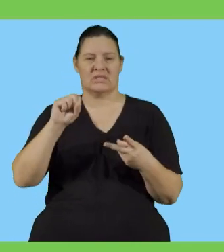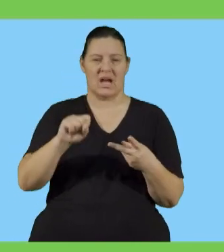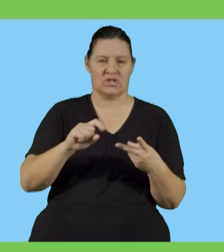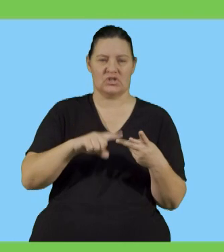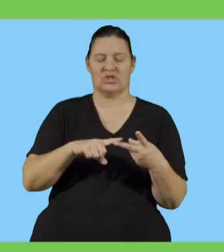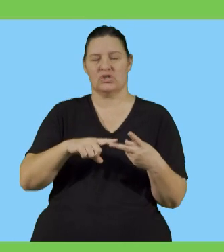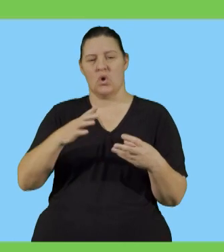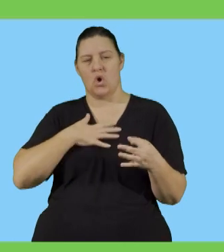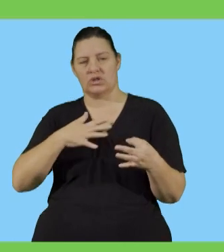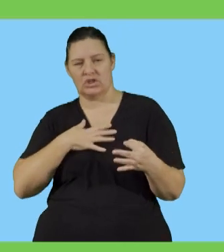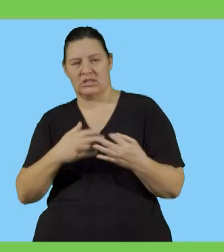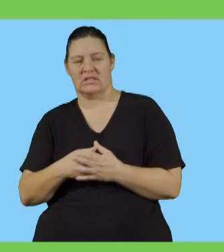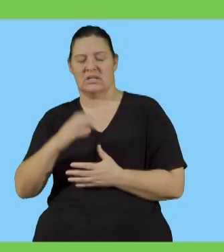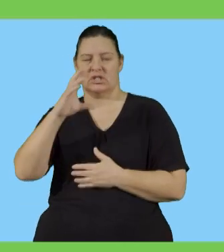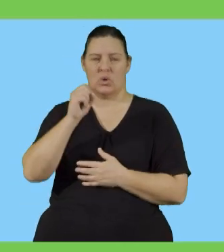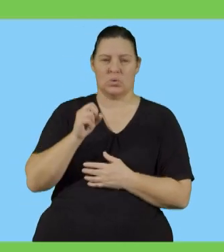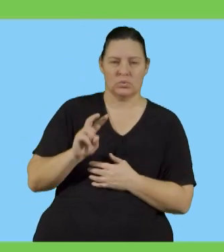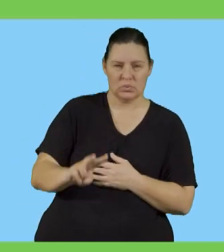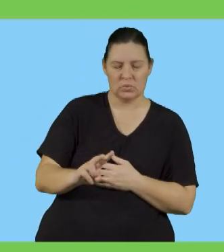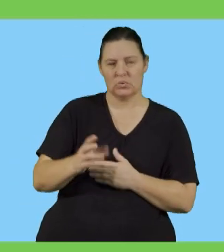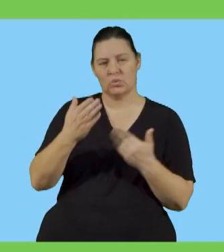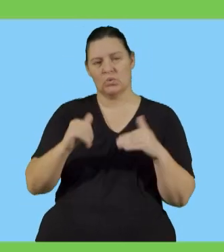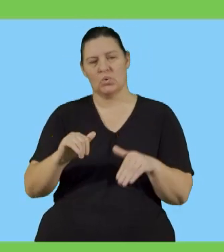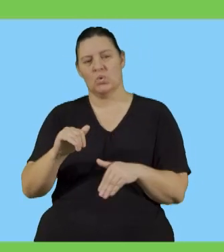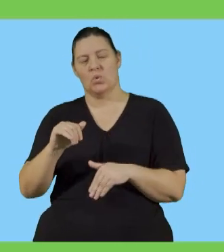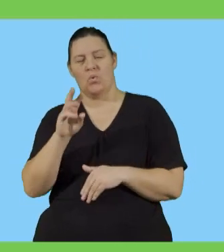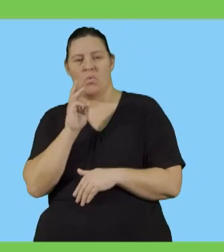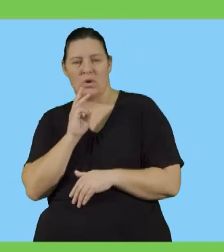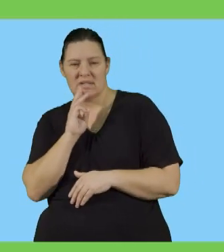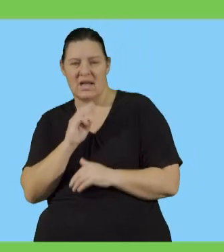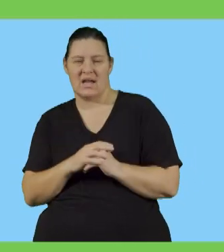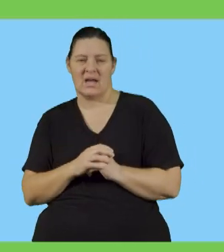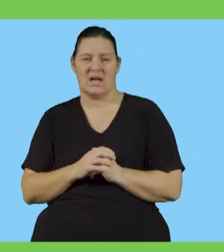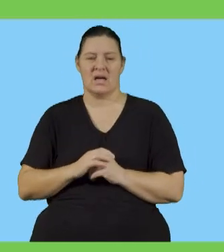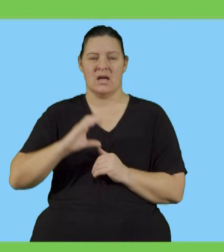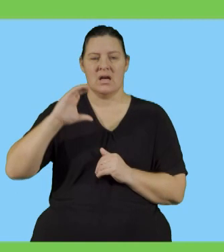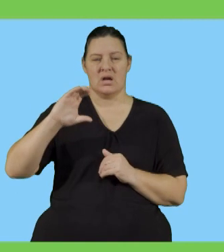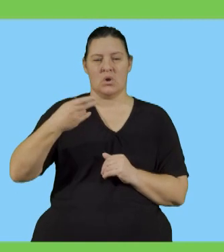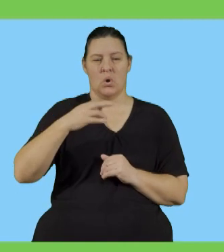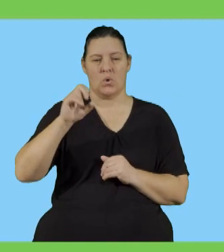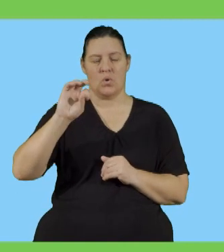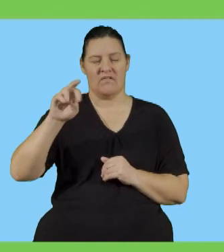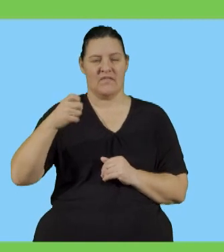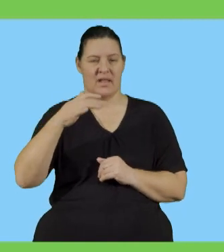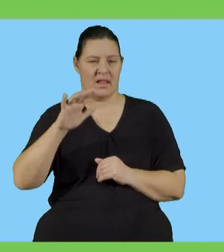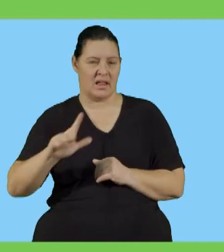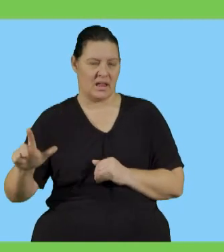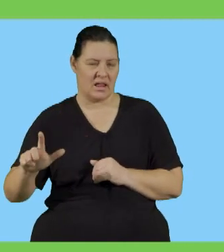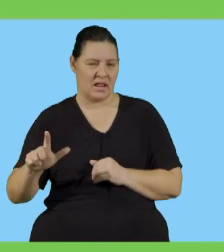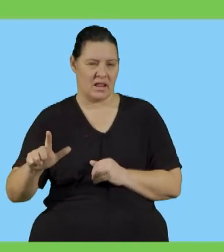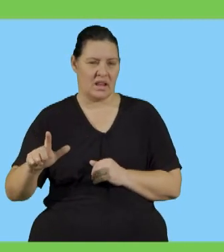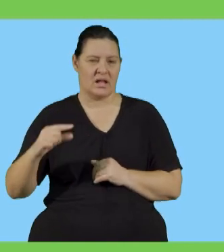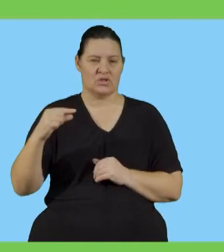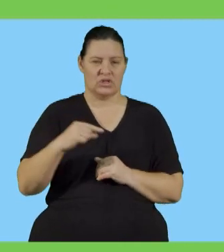C, oxygen, D, CO2, which is carbon dioxide, E, water, F,